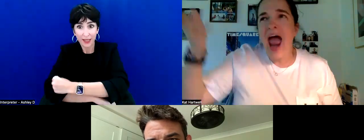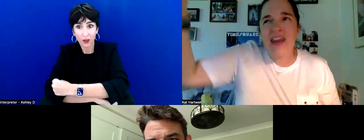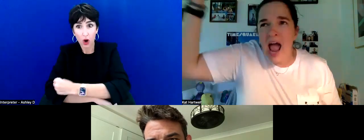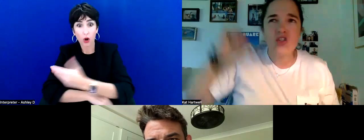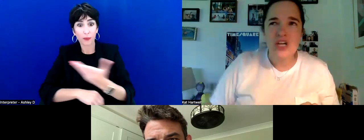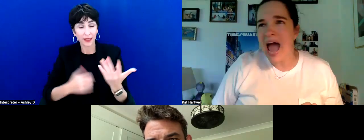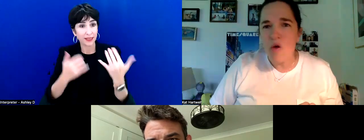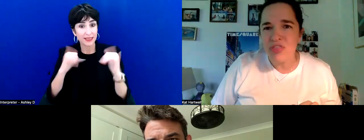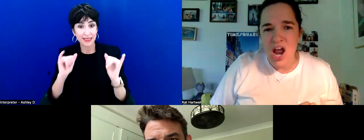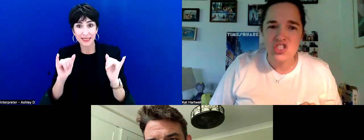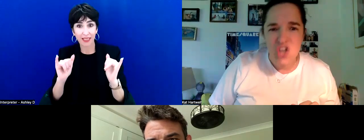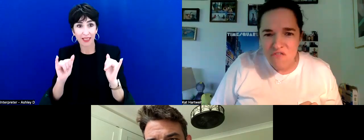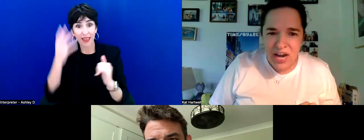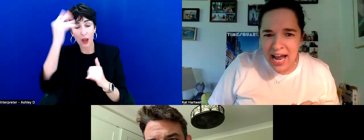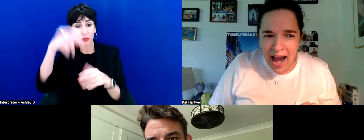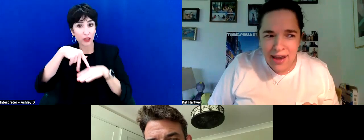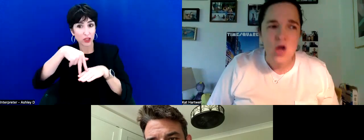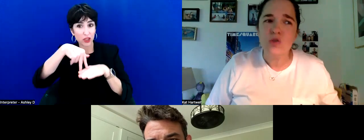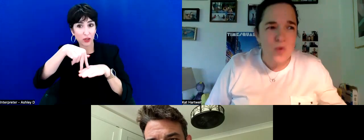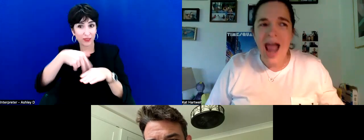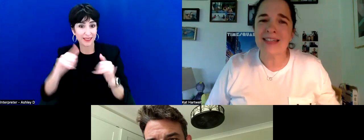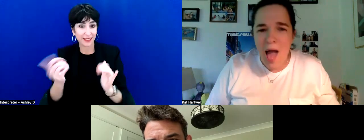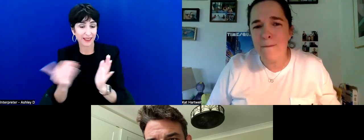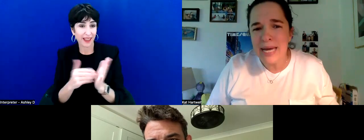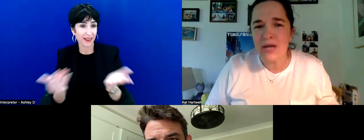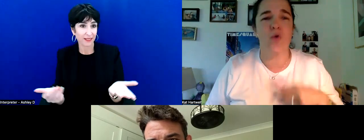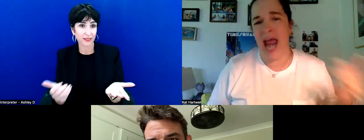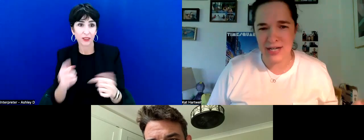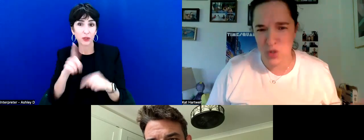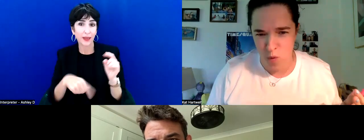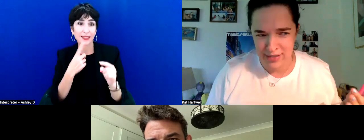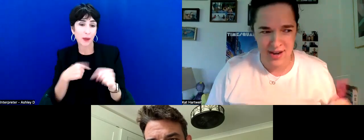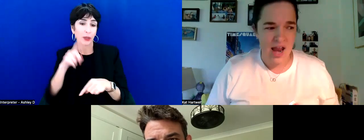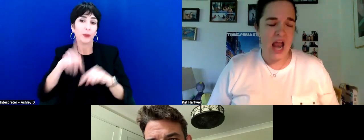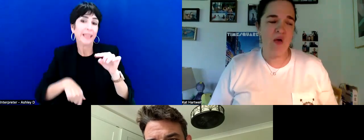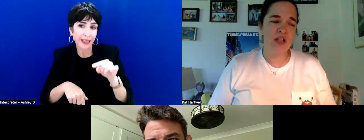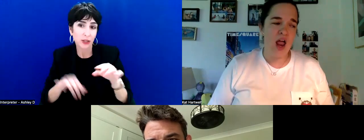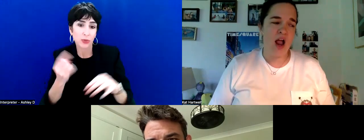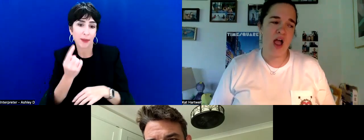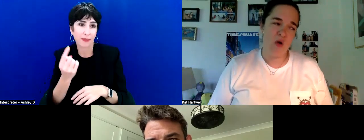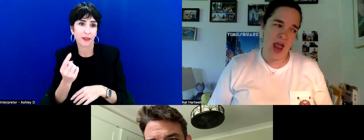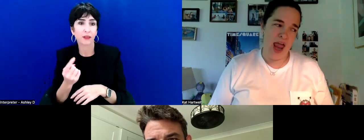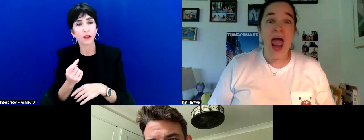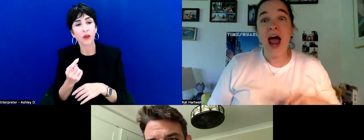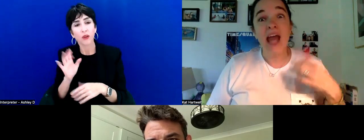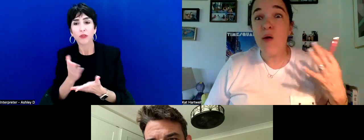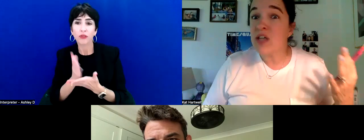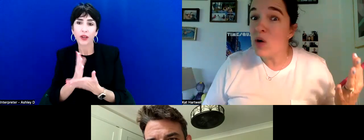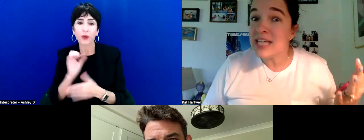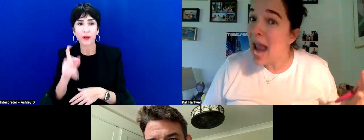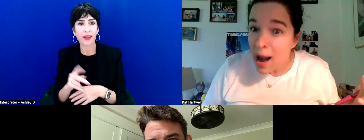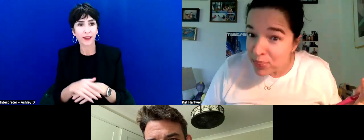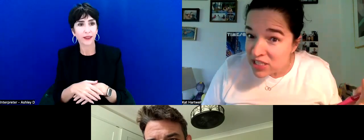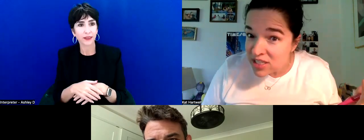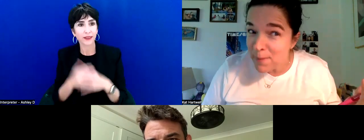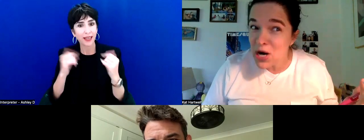shark, and now she's out there surfing again. Do not tell me you can't do it. You're like, okay. And now he's